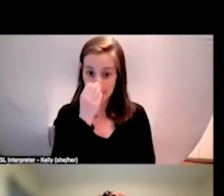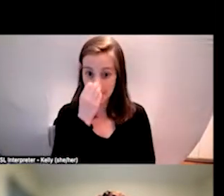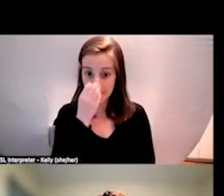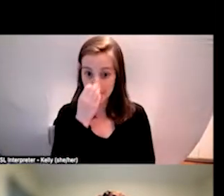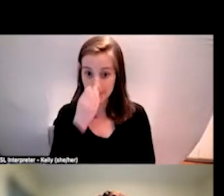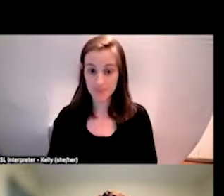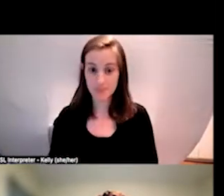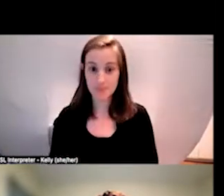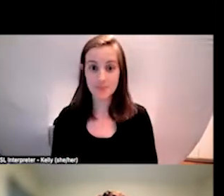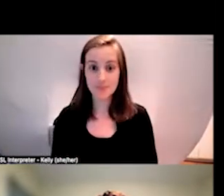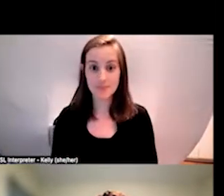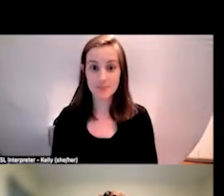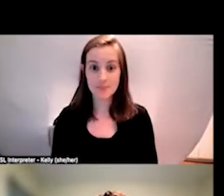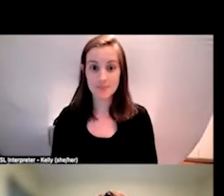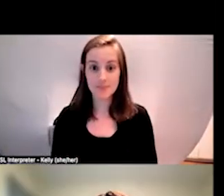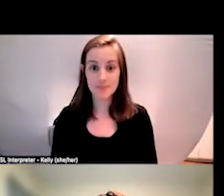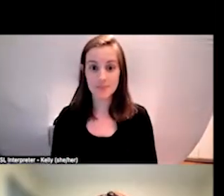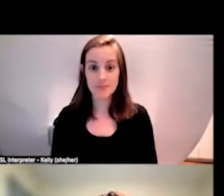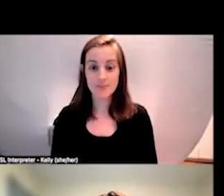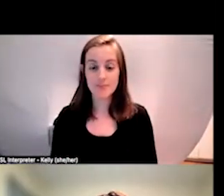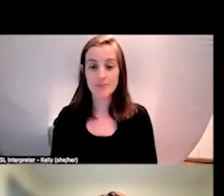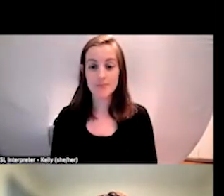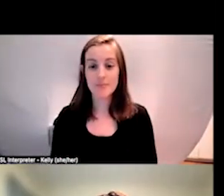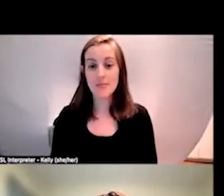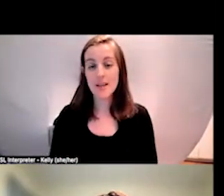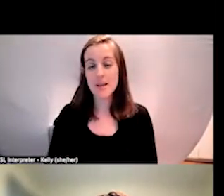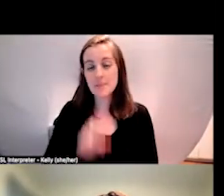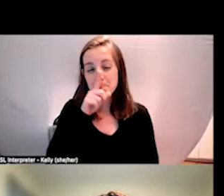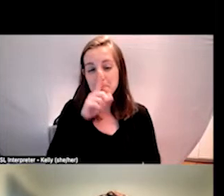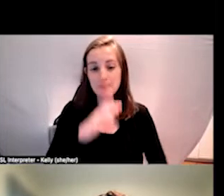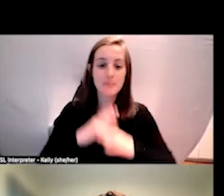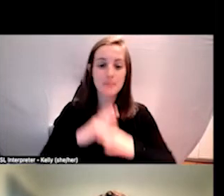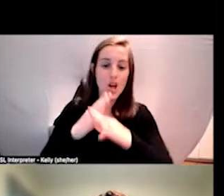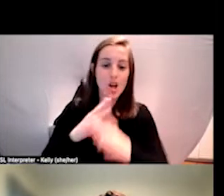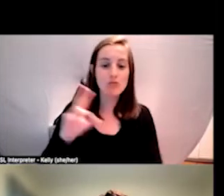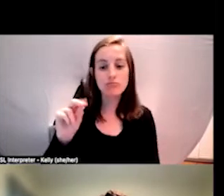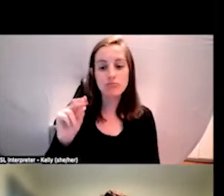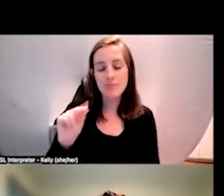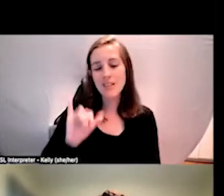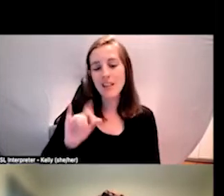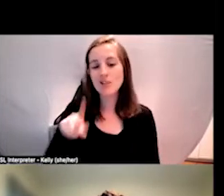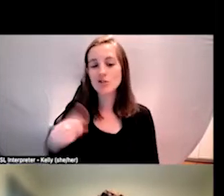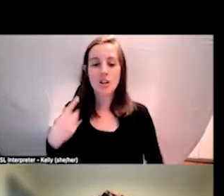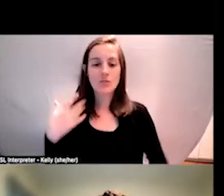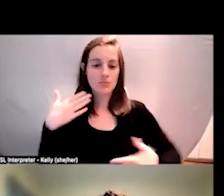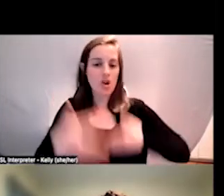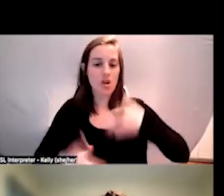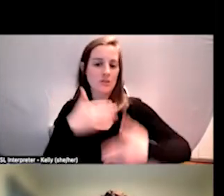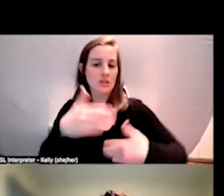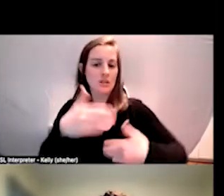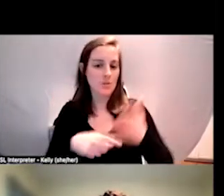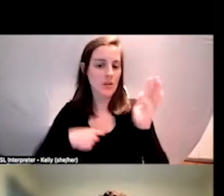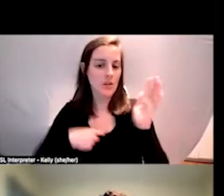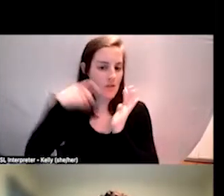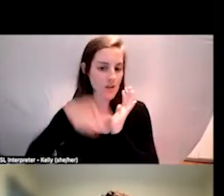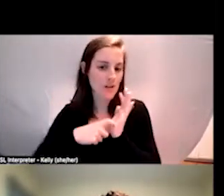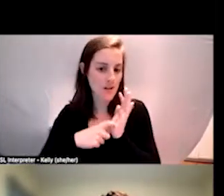And I wouldn't necessarily say those are barriers. I think those are just sort of processes that I see, but they're very common.